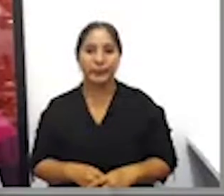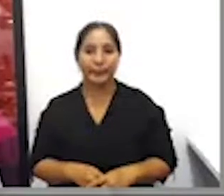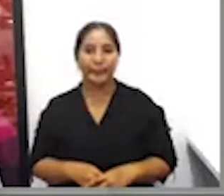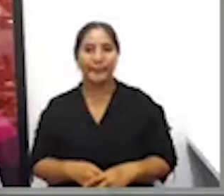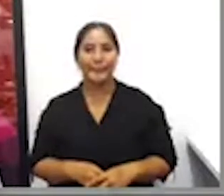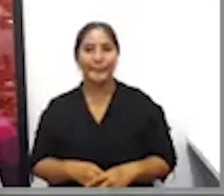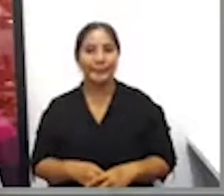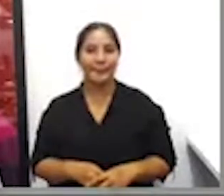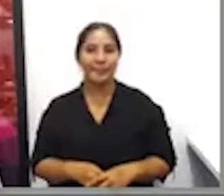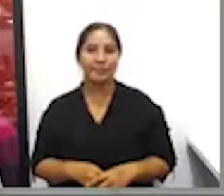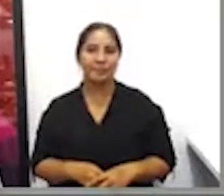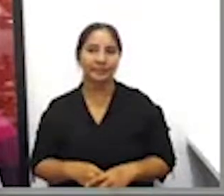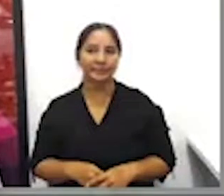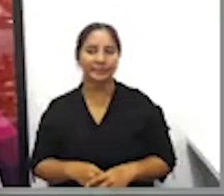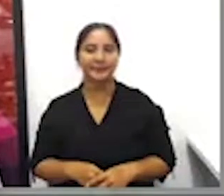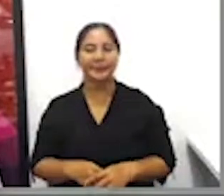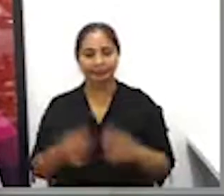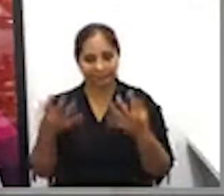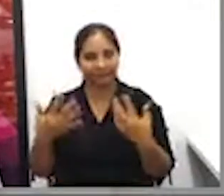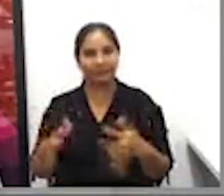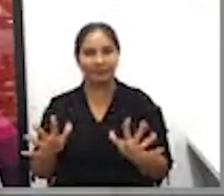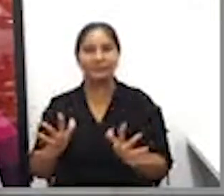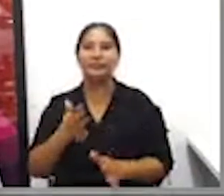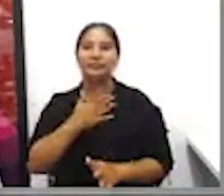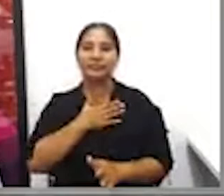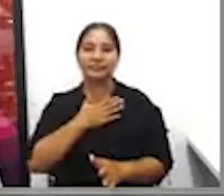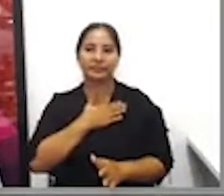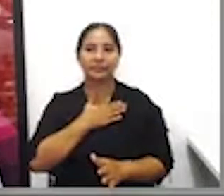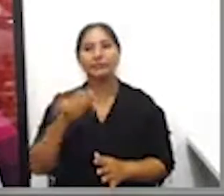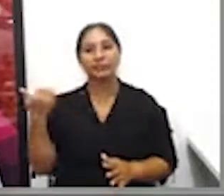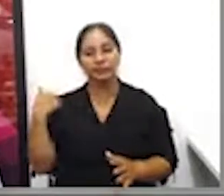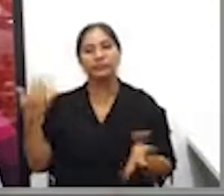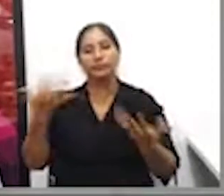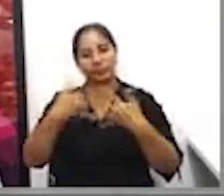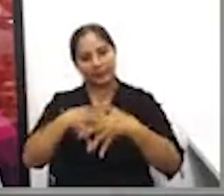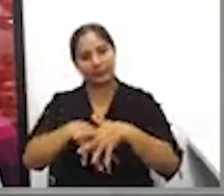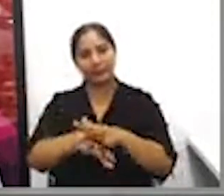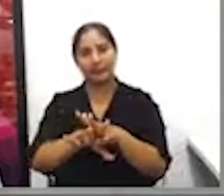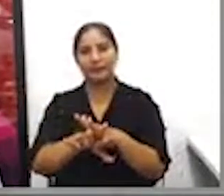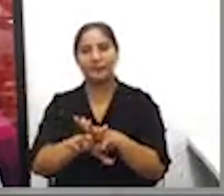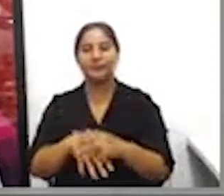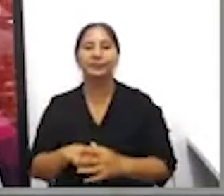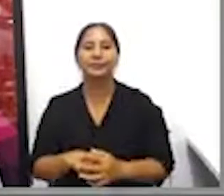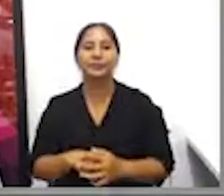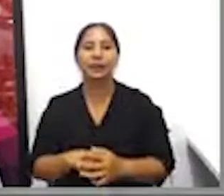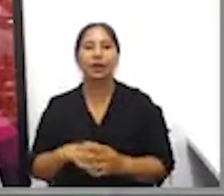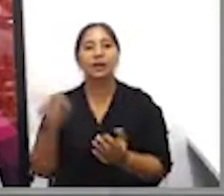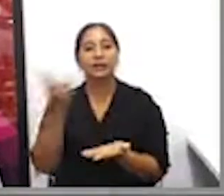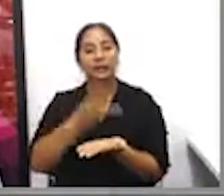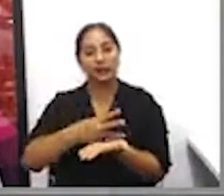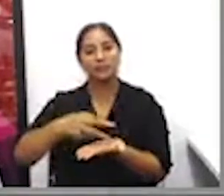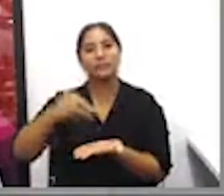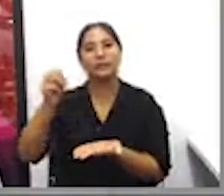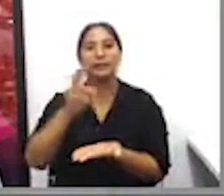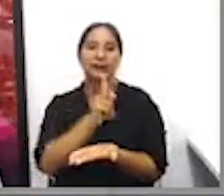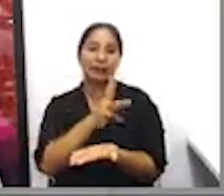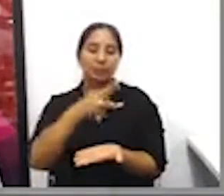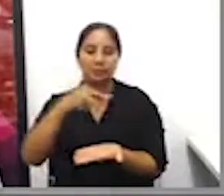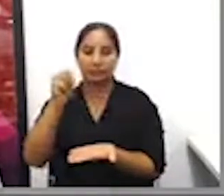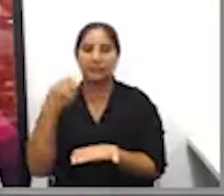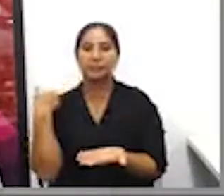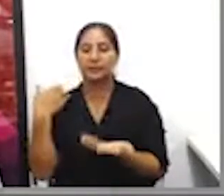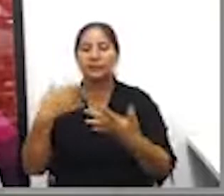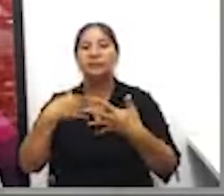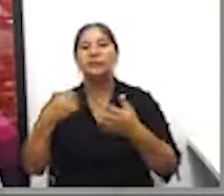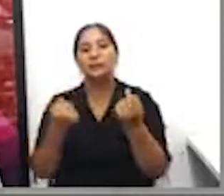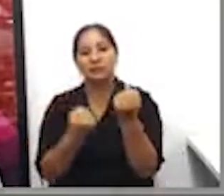to office. And then I ended up very strangely, because I understood Washington,